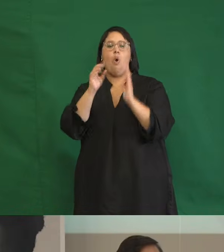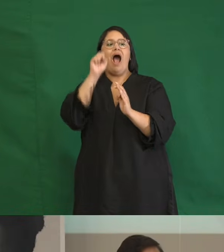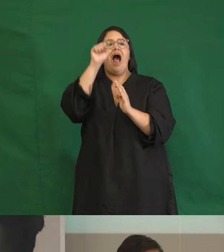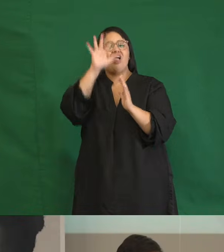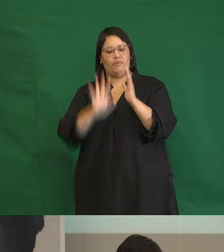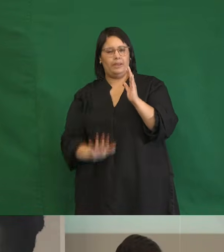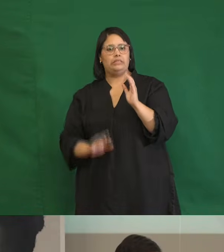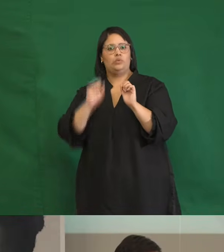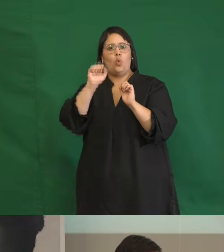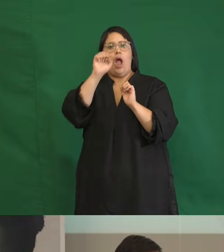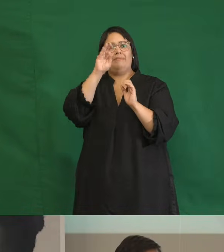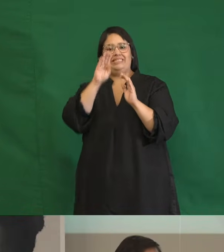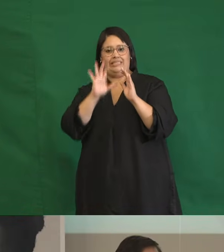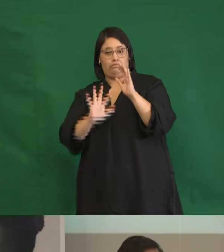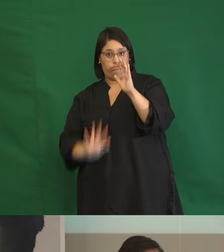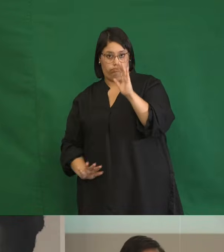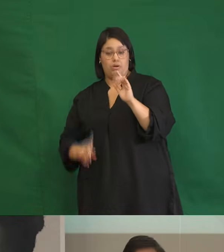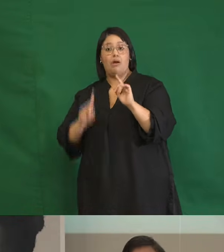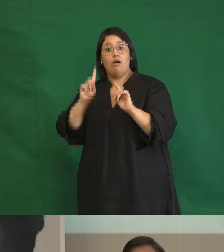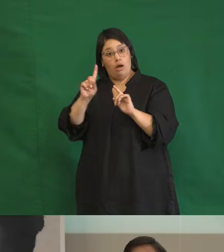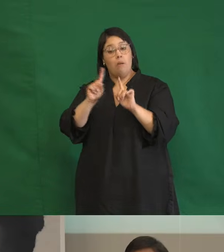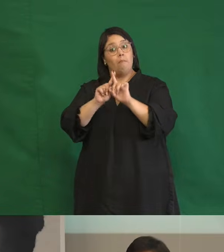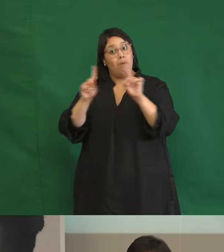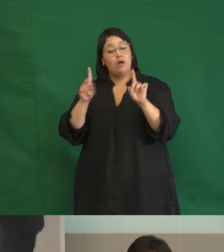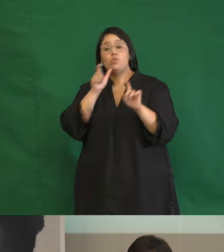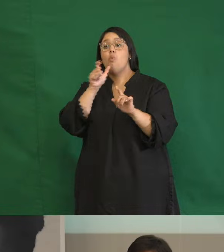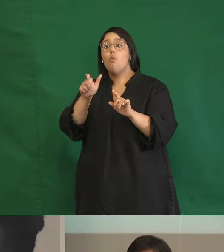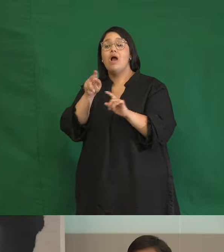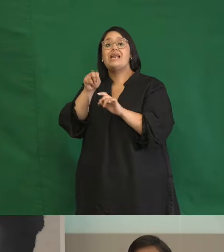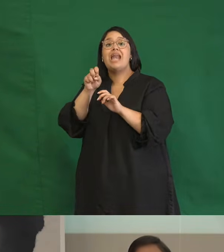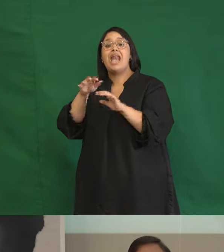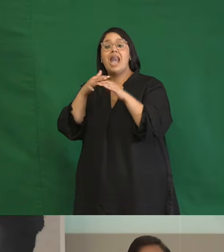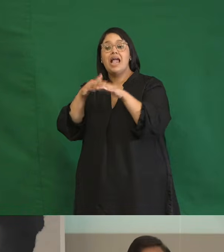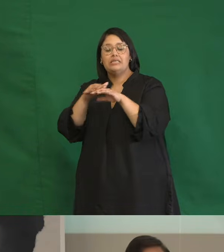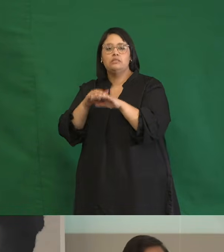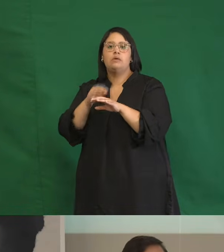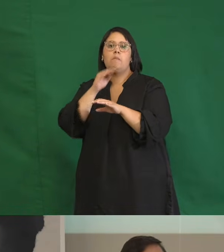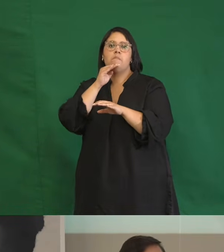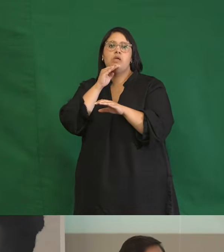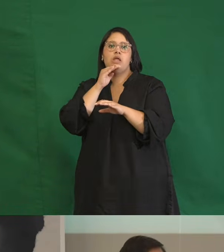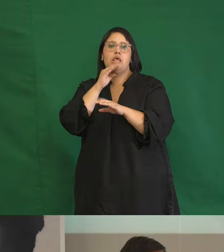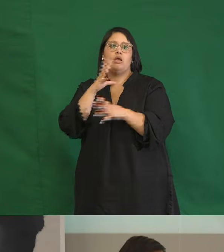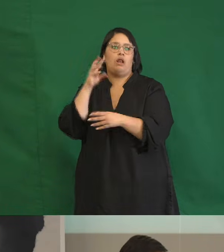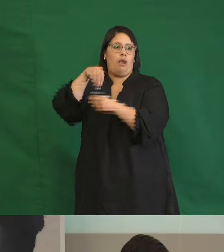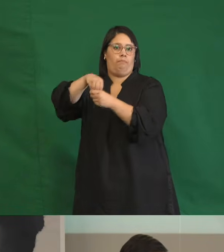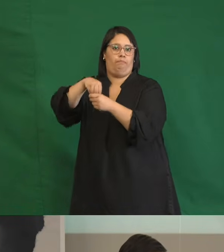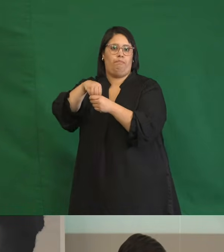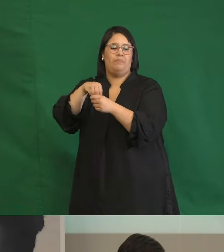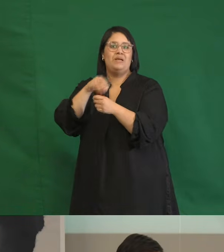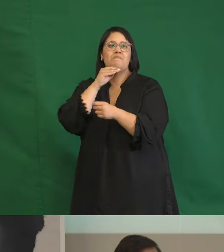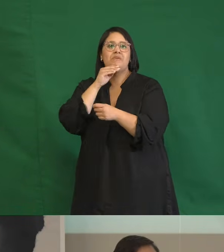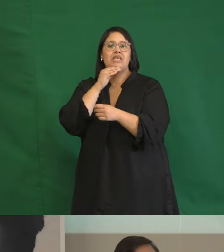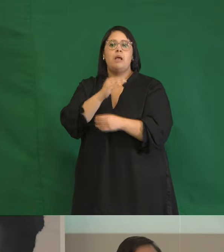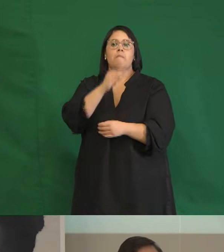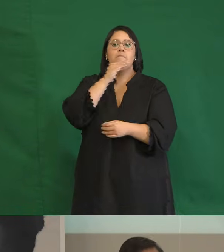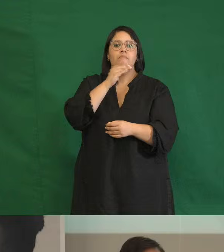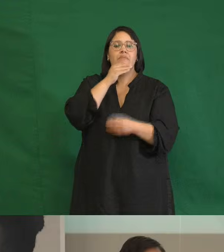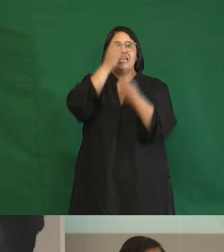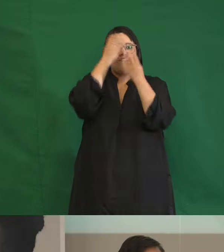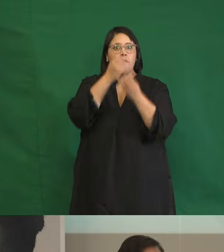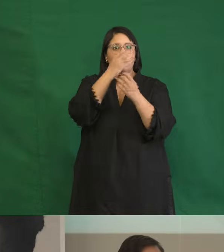WordNet organizes the entries based on their meaning. So it includes semantic information